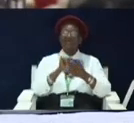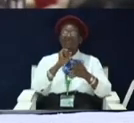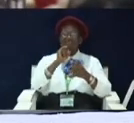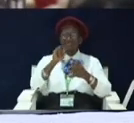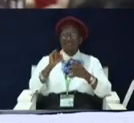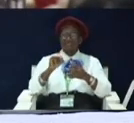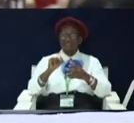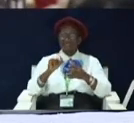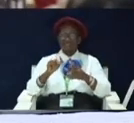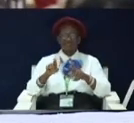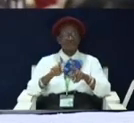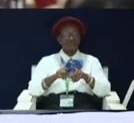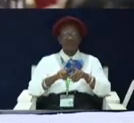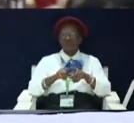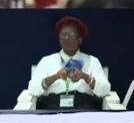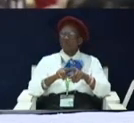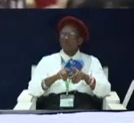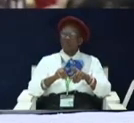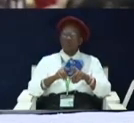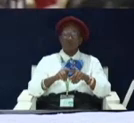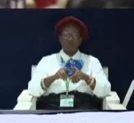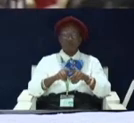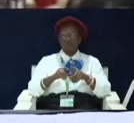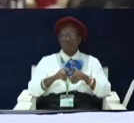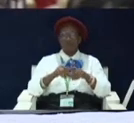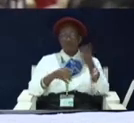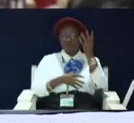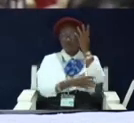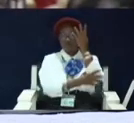destitute. In